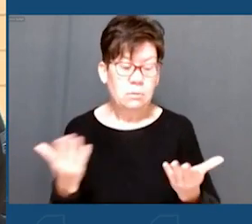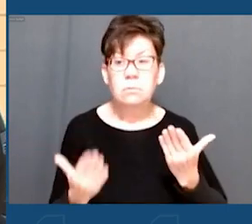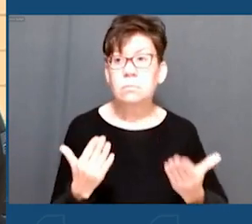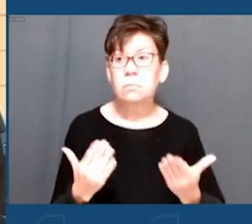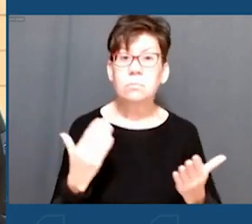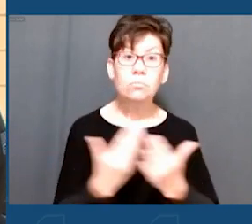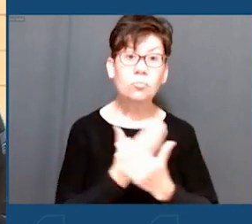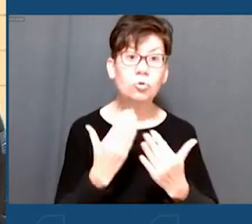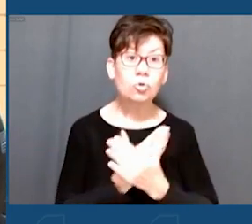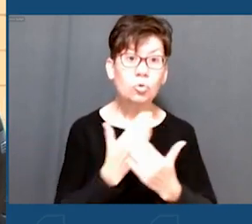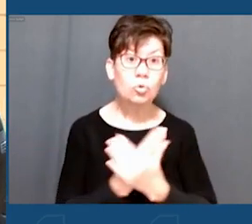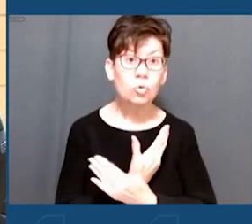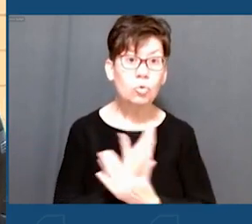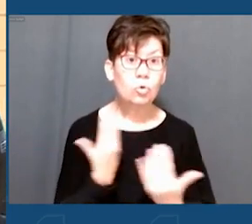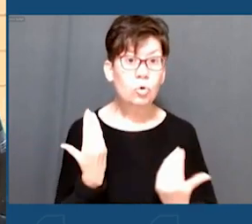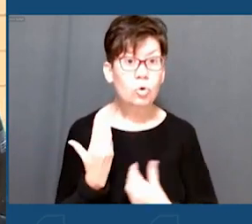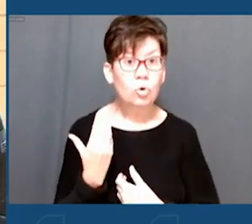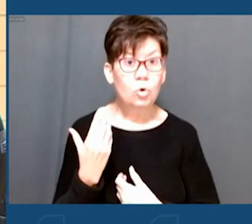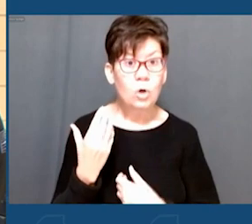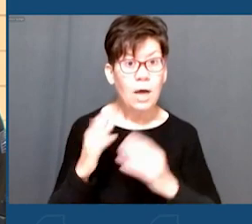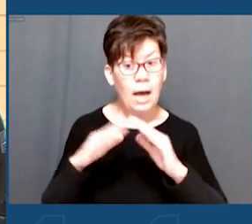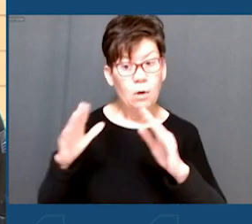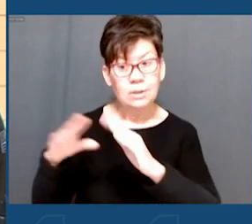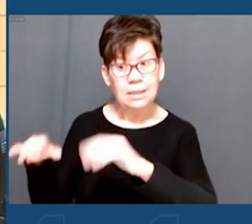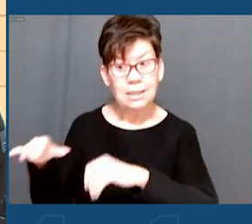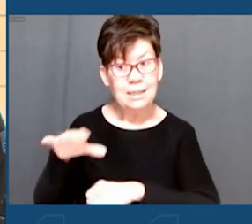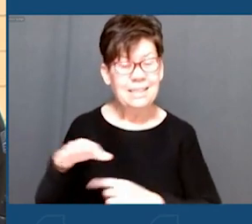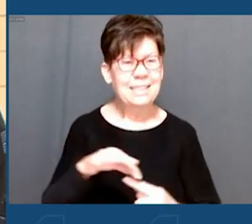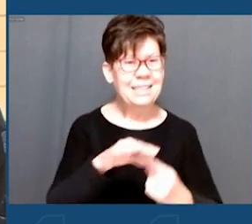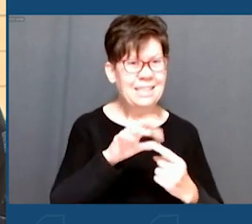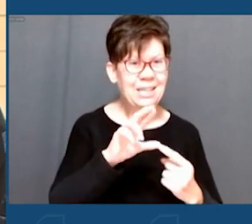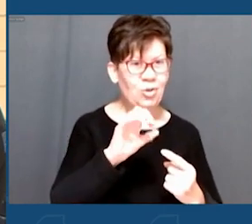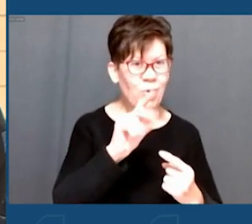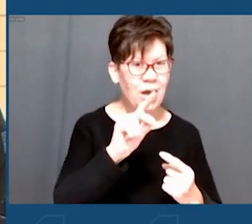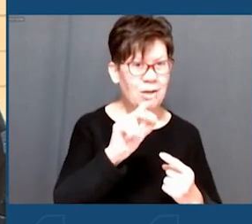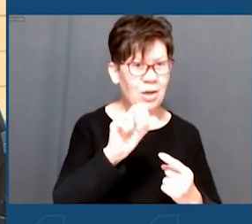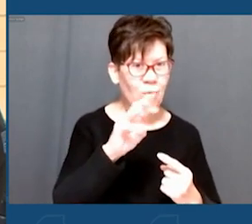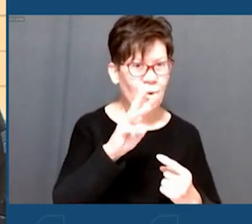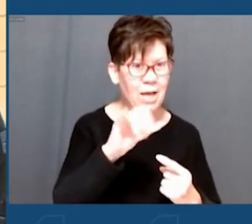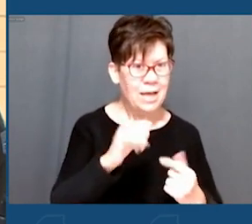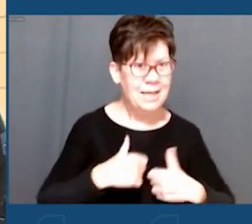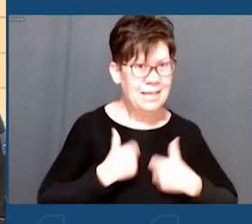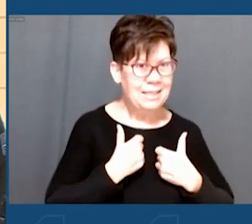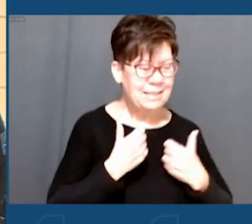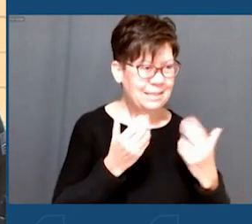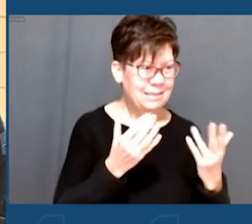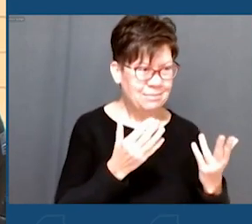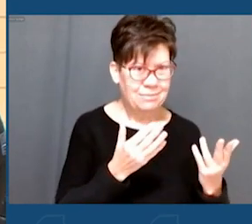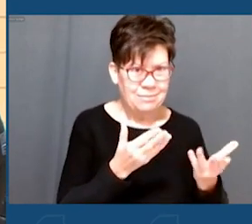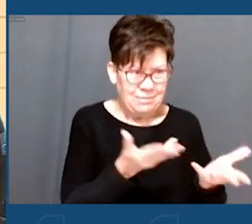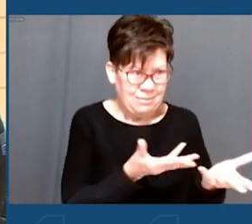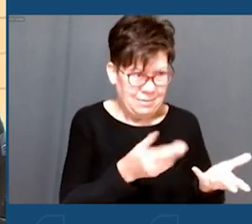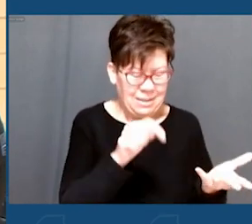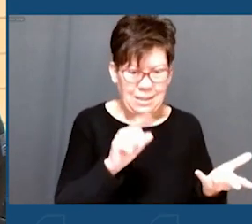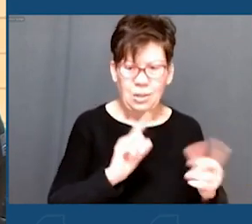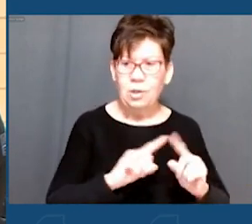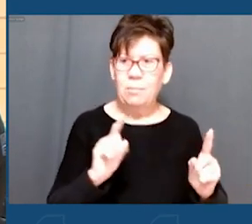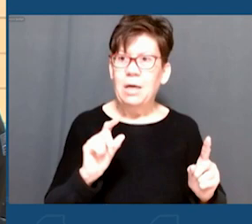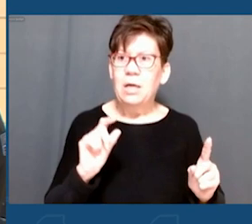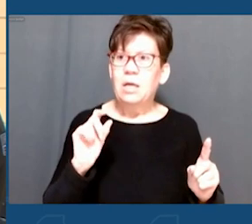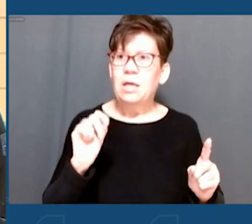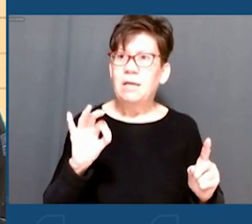built, especially if you're a Rockaway resident, but if you're not, there are opportunities. So I don't want you to fight this alone if you're looking